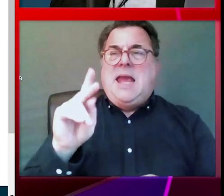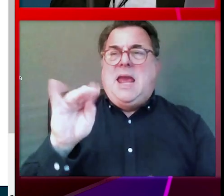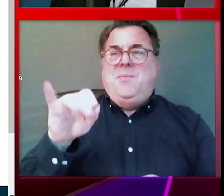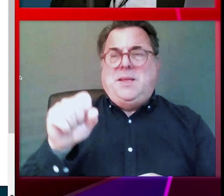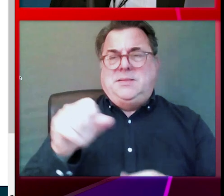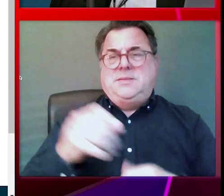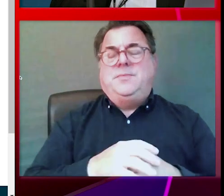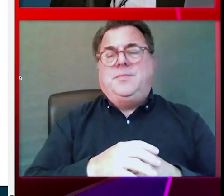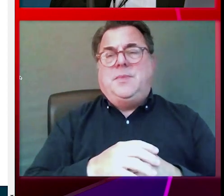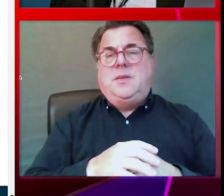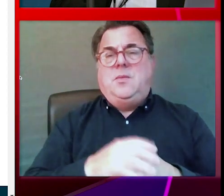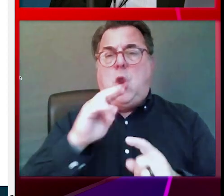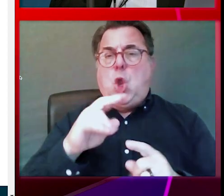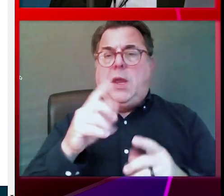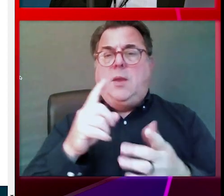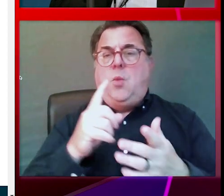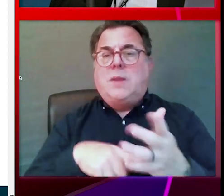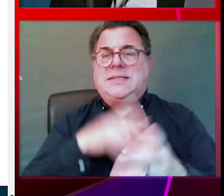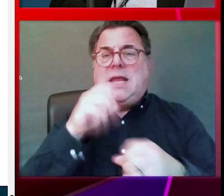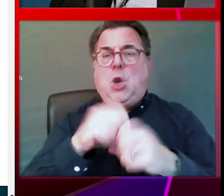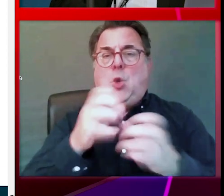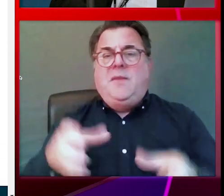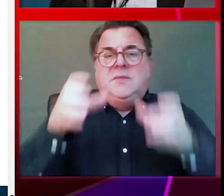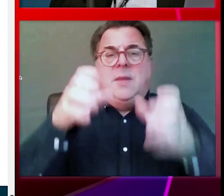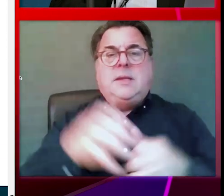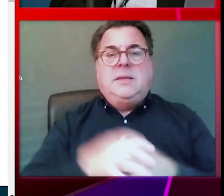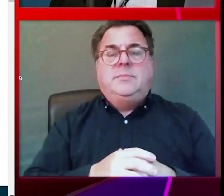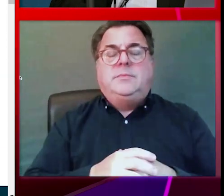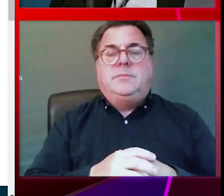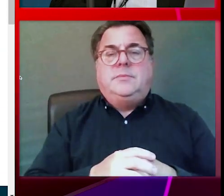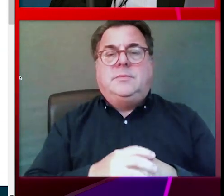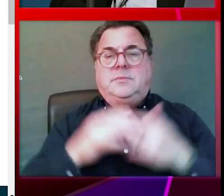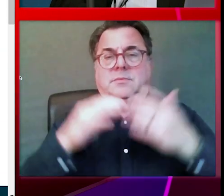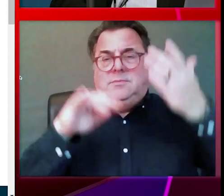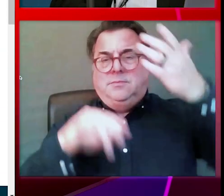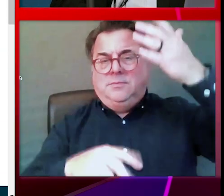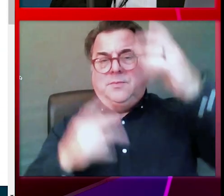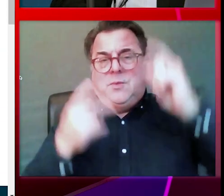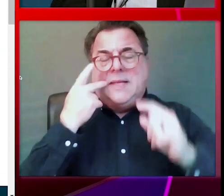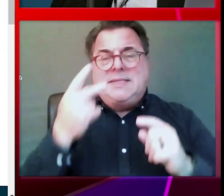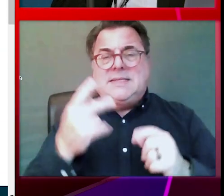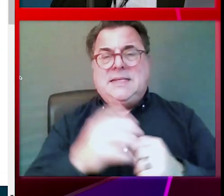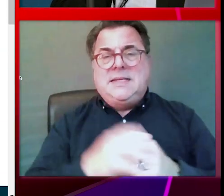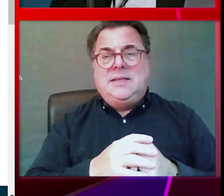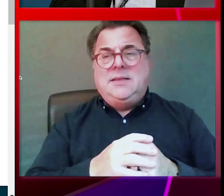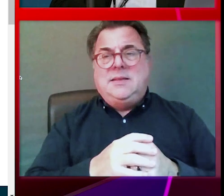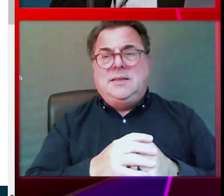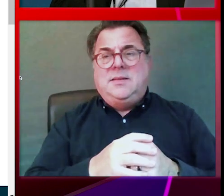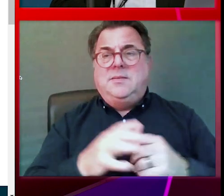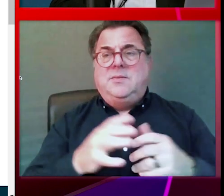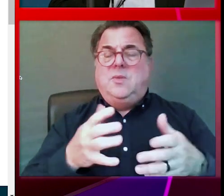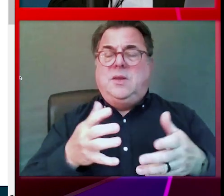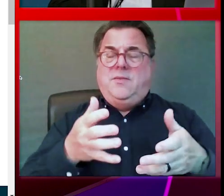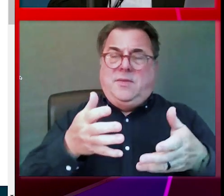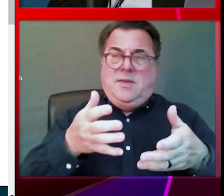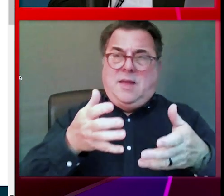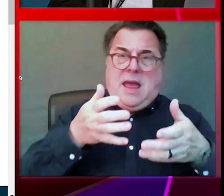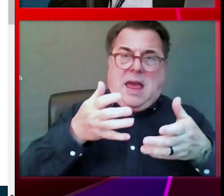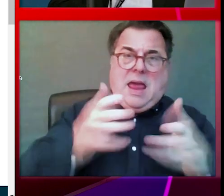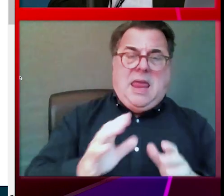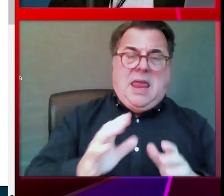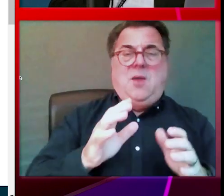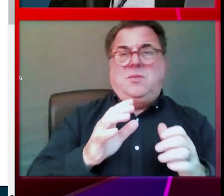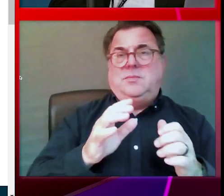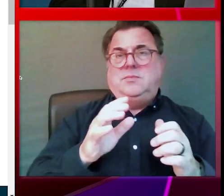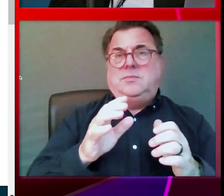look at the properties of this bucket. And if I scroll down, you'll see this. We have enabled the encryption, so any object that you're going to put this in